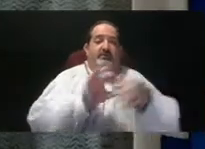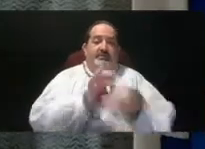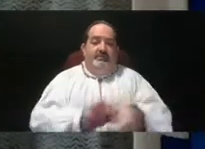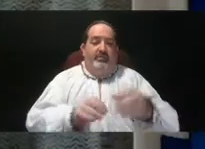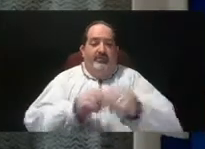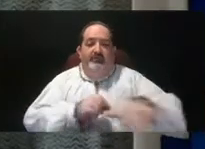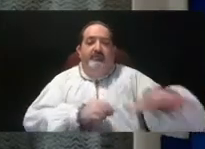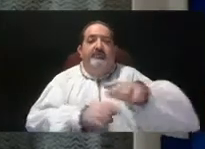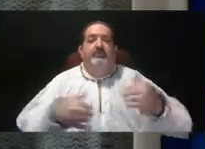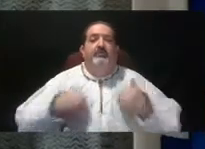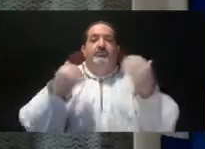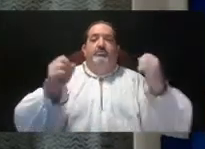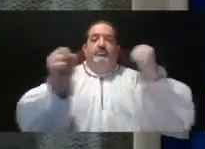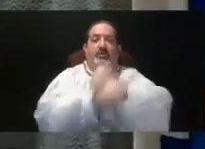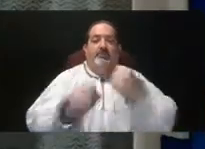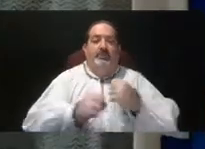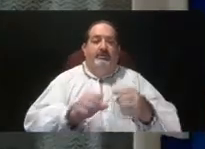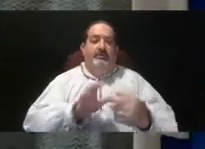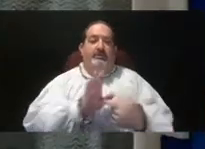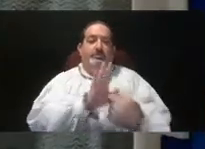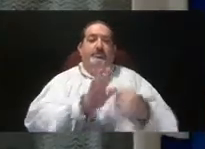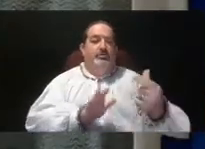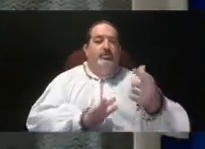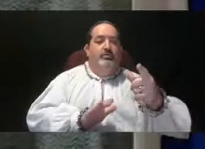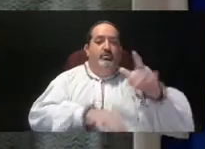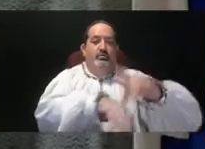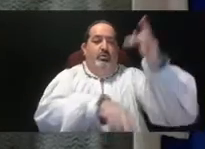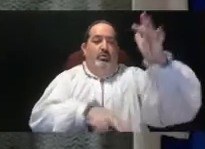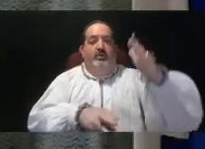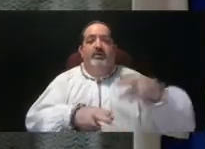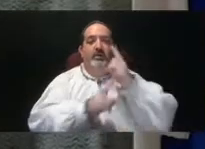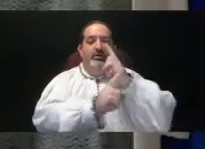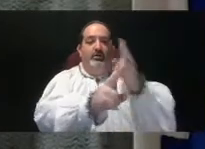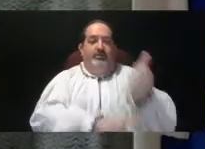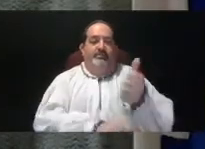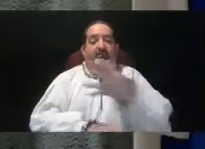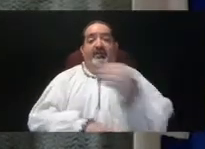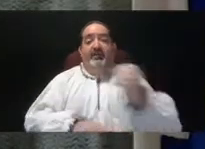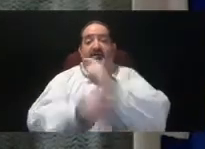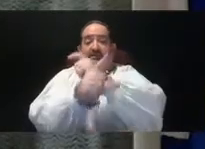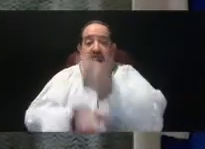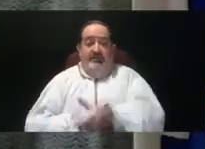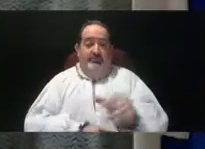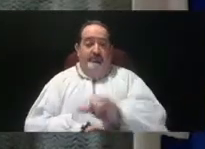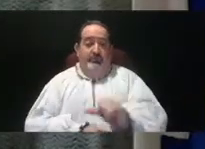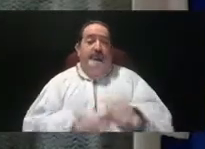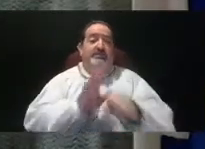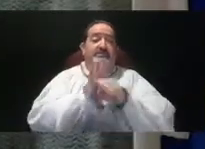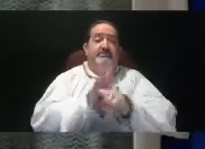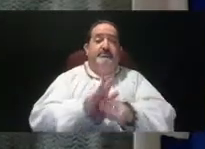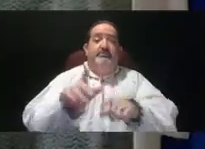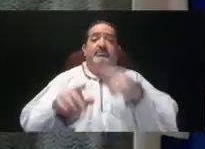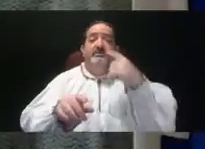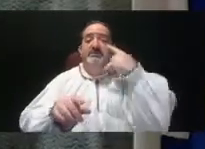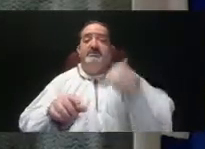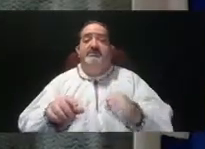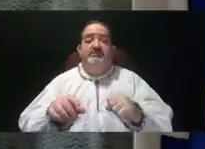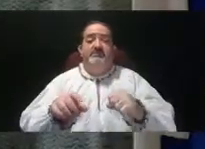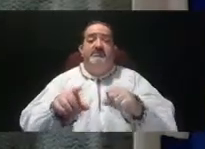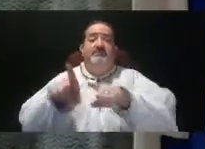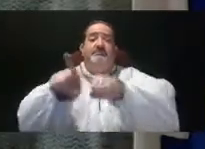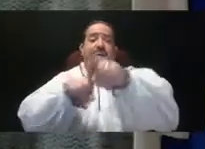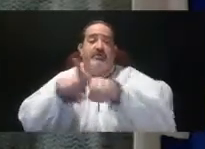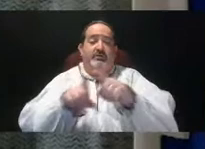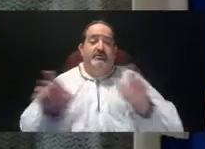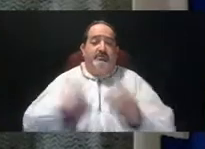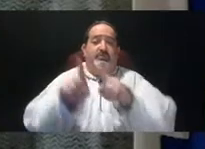bring glory and honor to themselves and to Caid. And the symbol of the order is a star of silver, for as a tiny